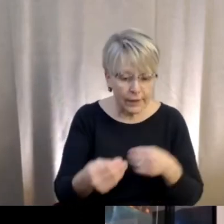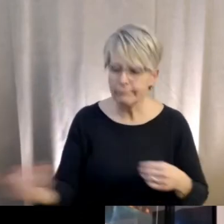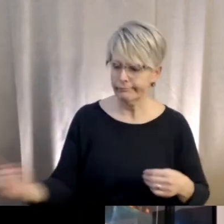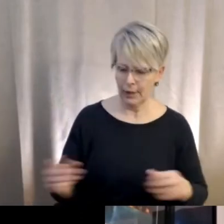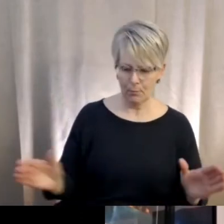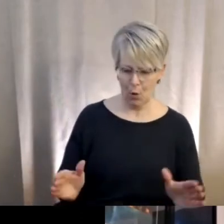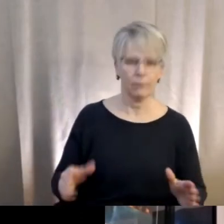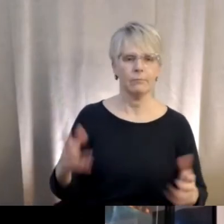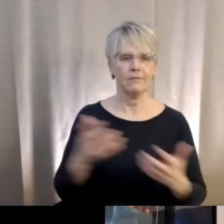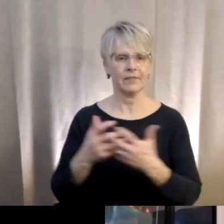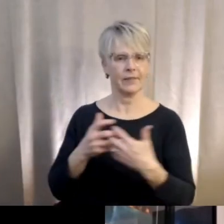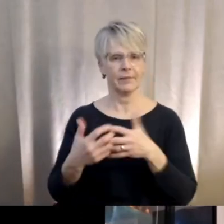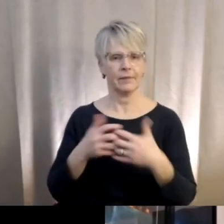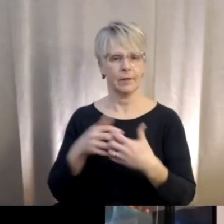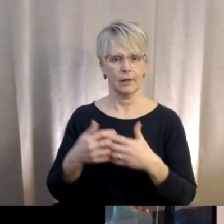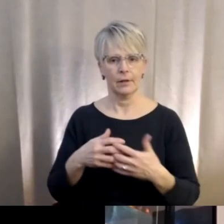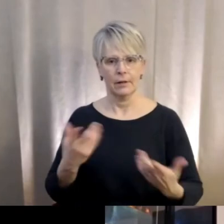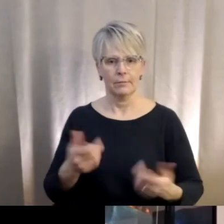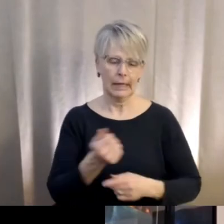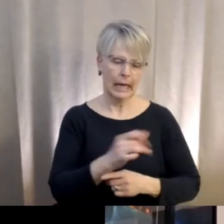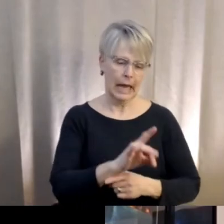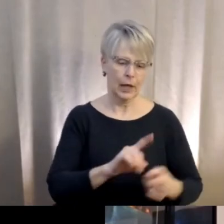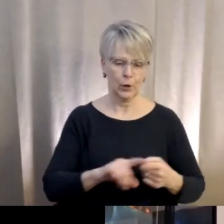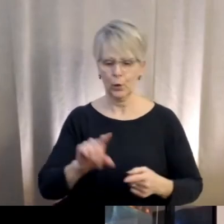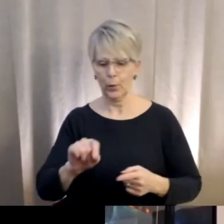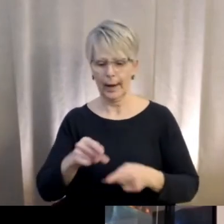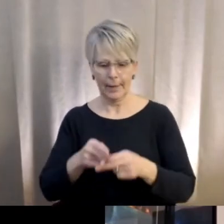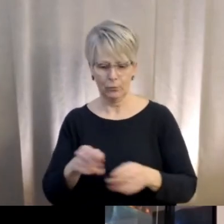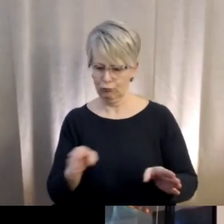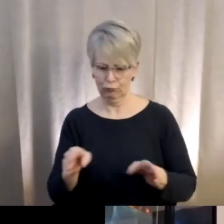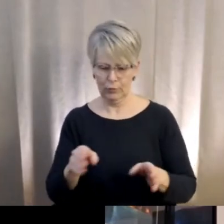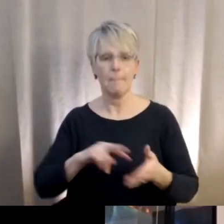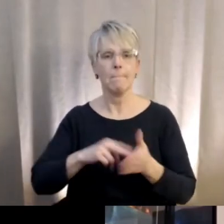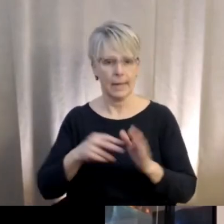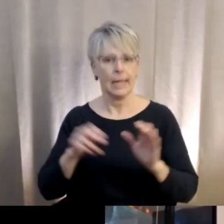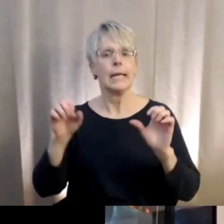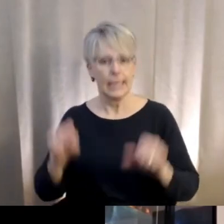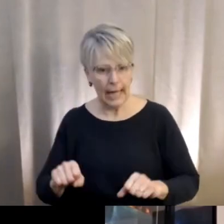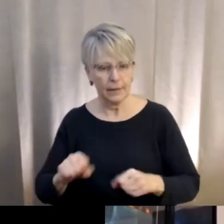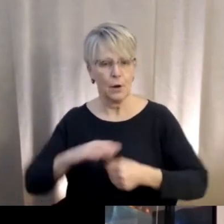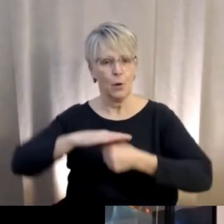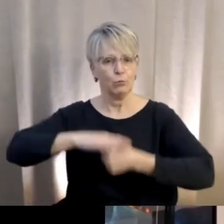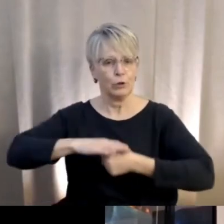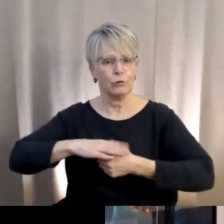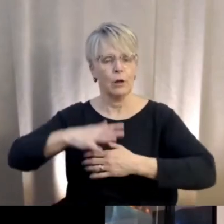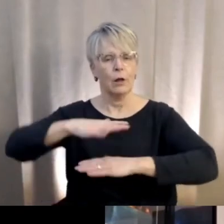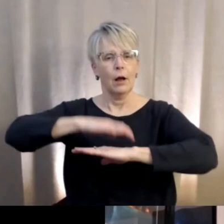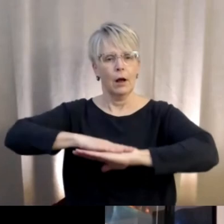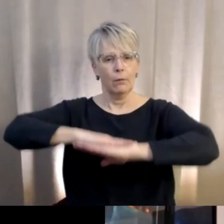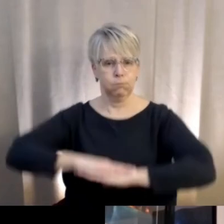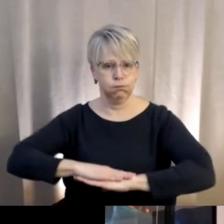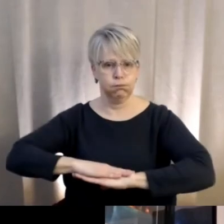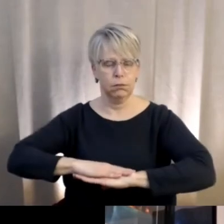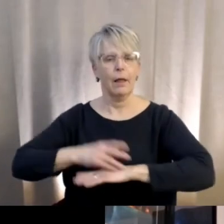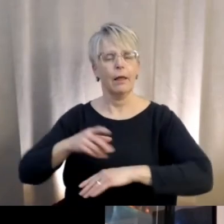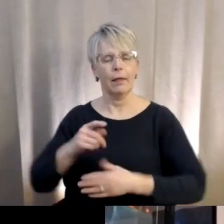things, while still being the 18 to 20 pounds capable of doing things like pressure therapy effectively. Yeah,